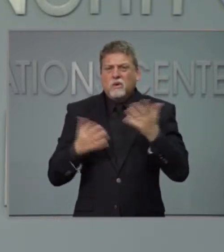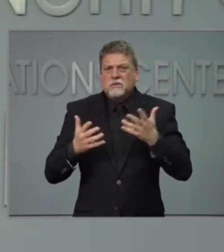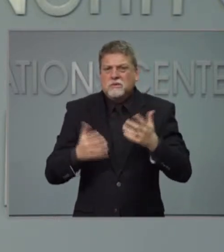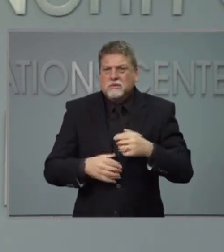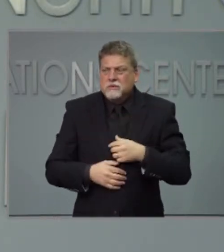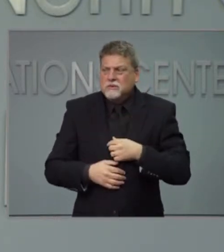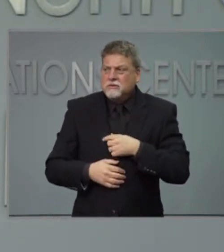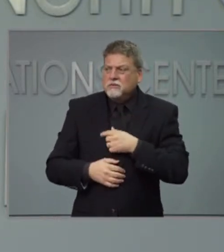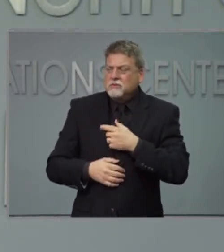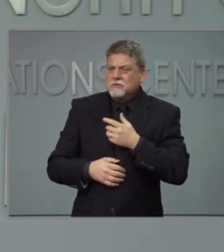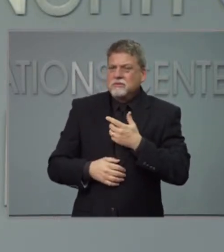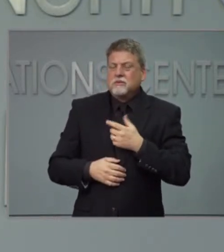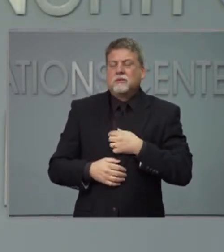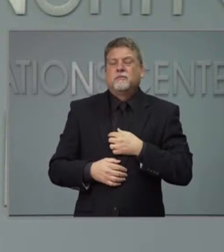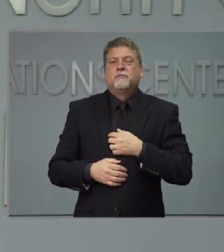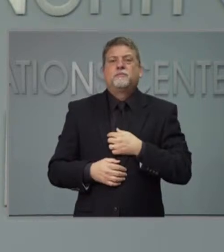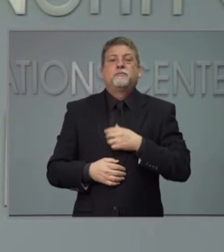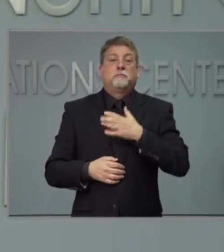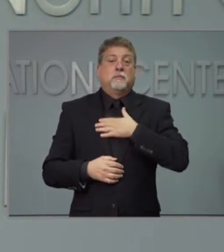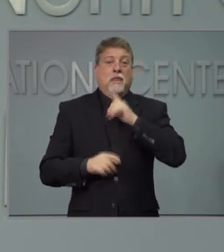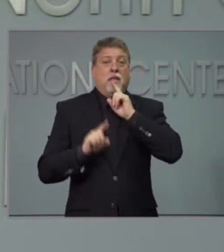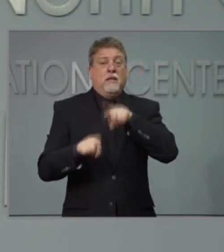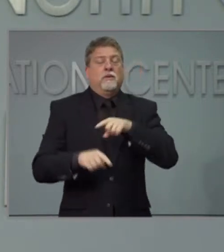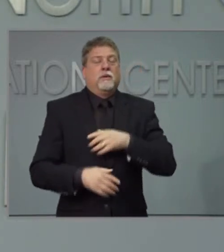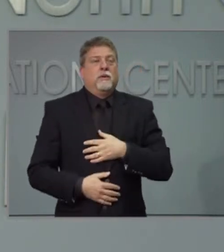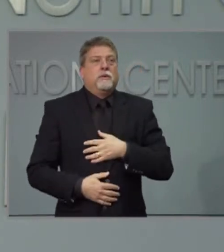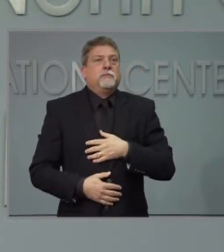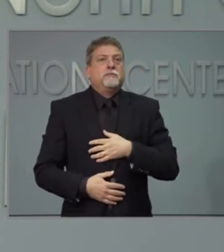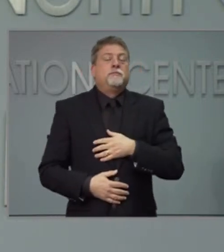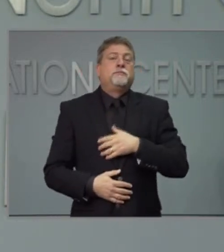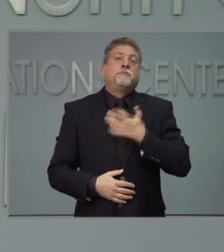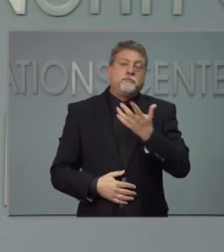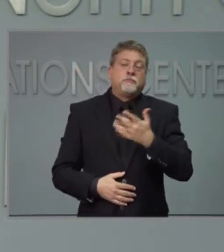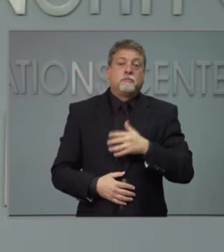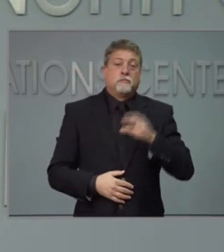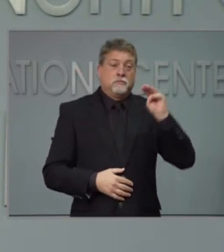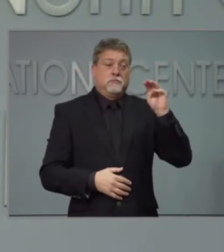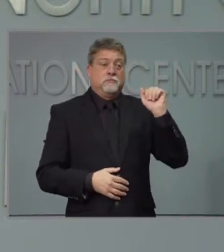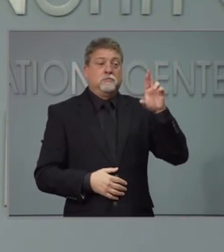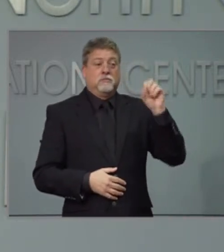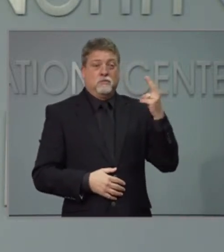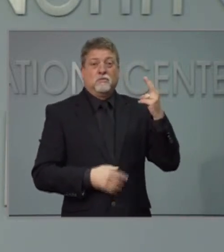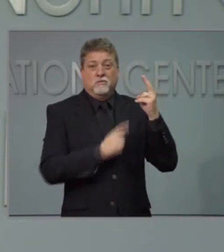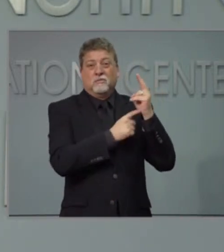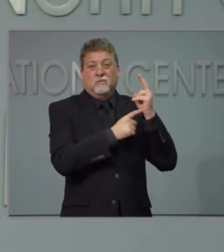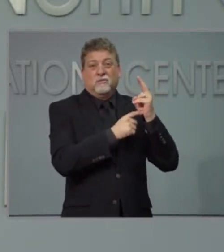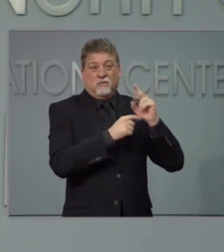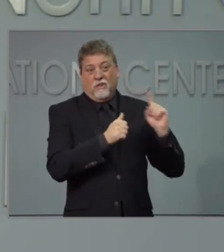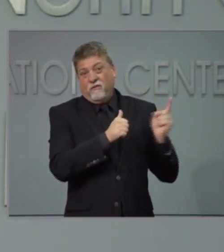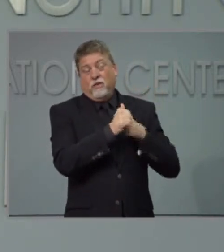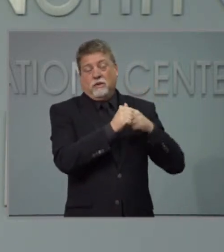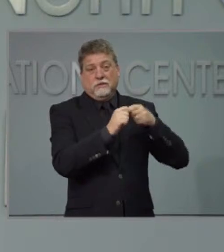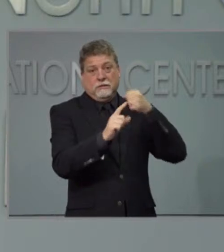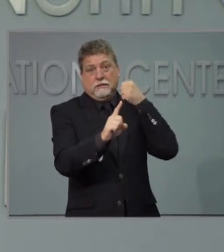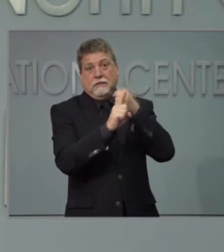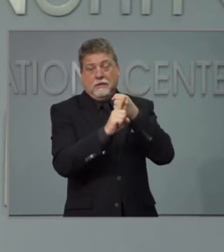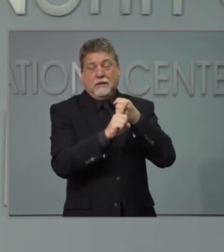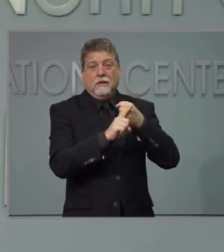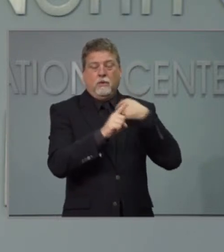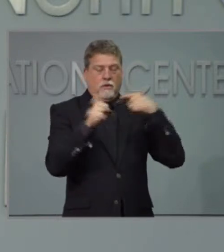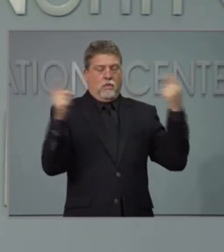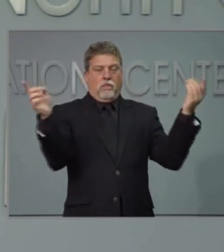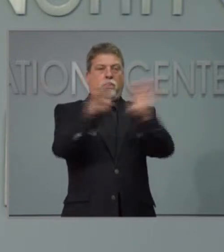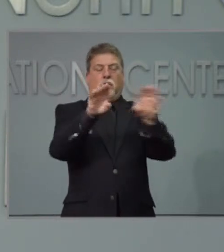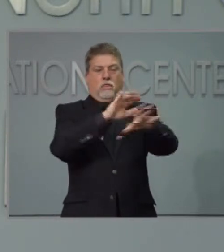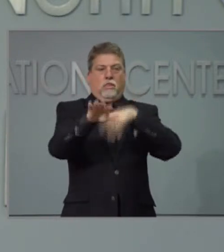say first that we've learned a lot since March about this virus, how it behaves. Secondly,